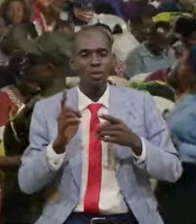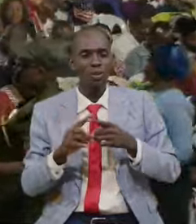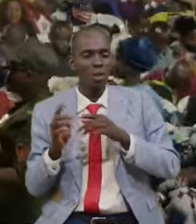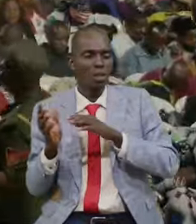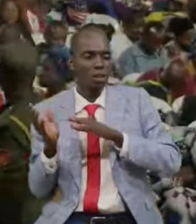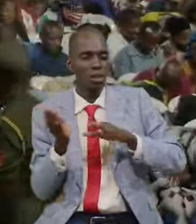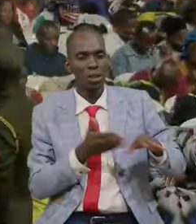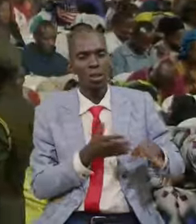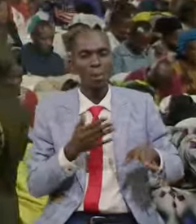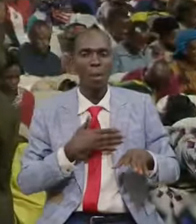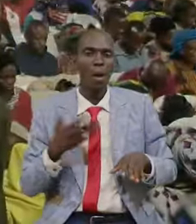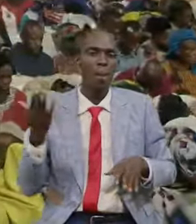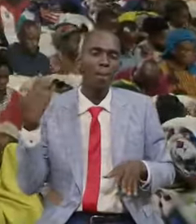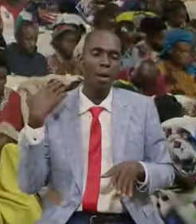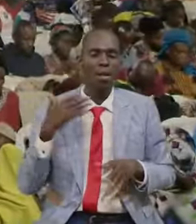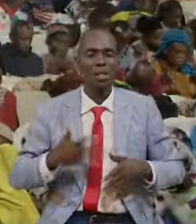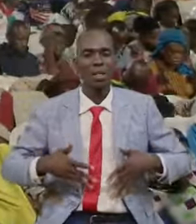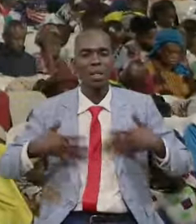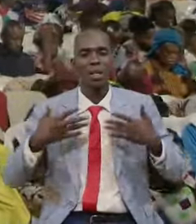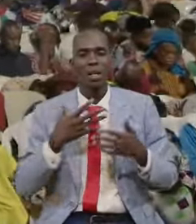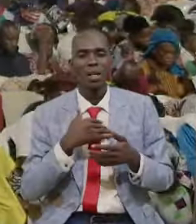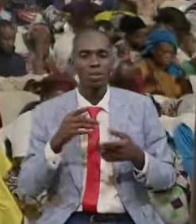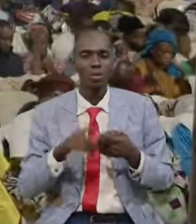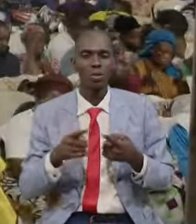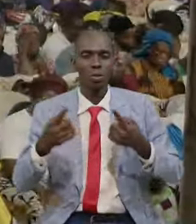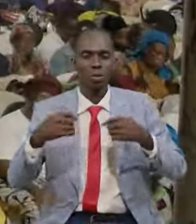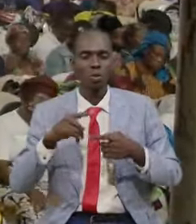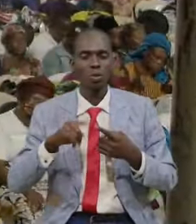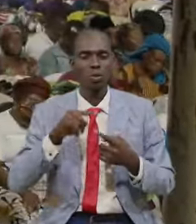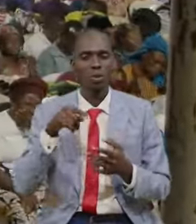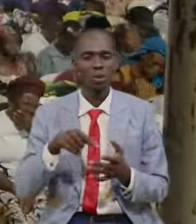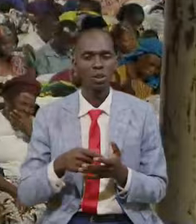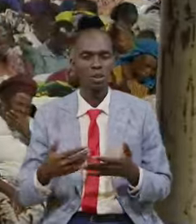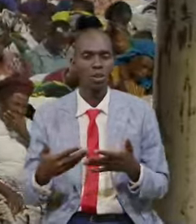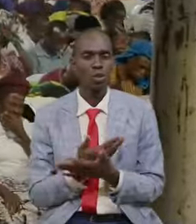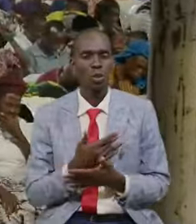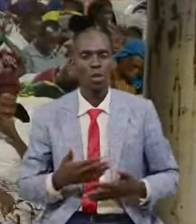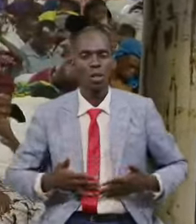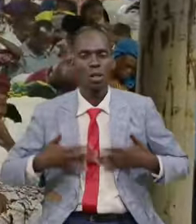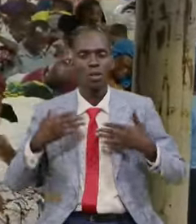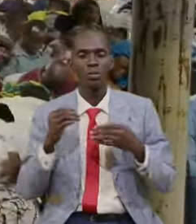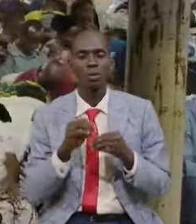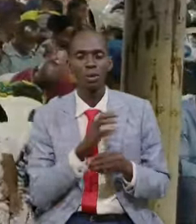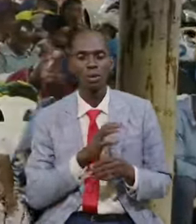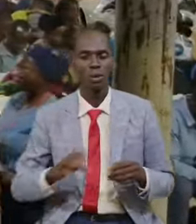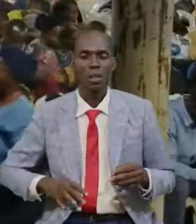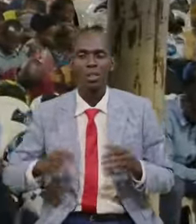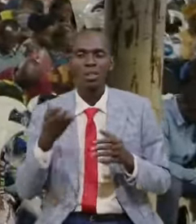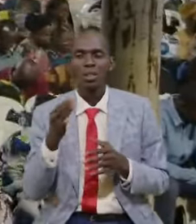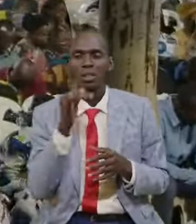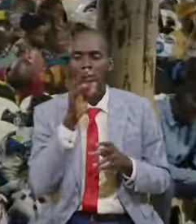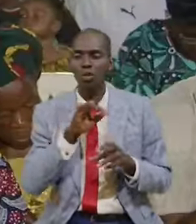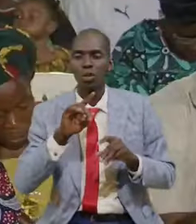past life and to come to this new life in Christ. No turning back. No turning